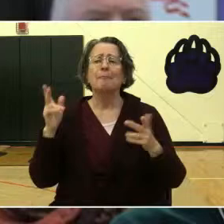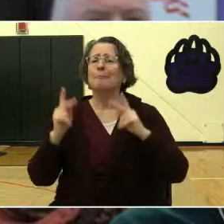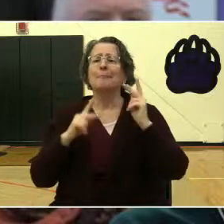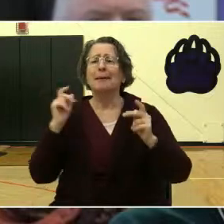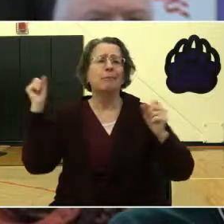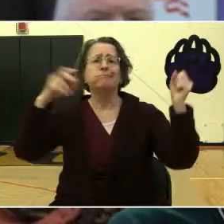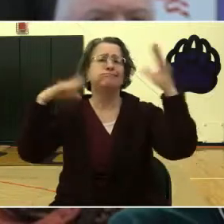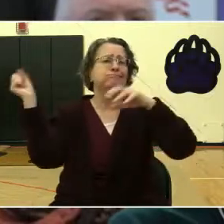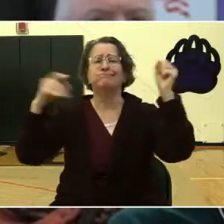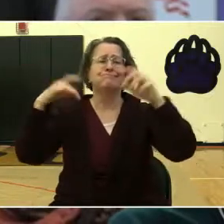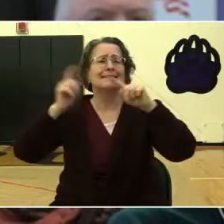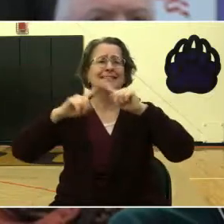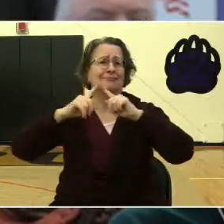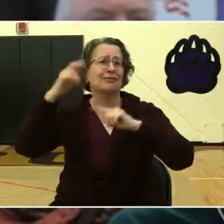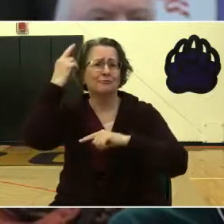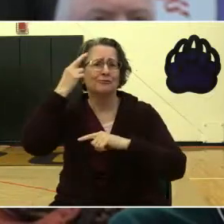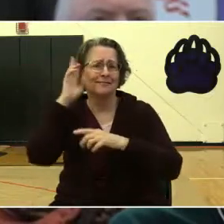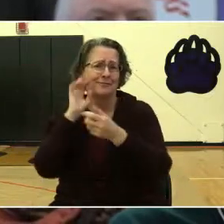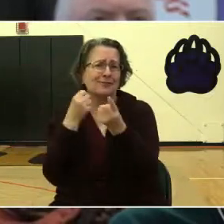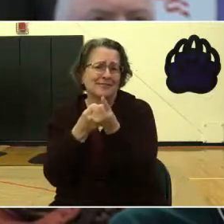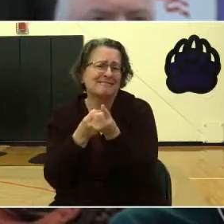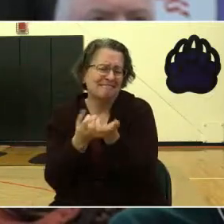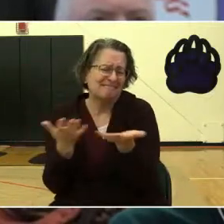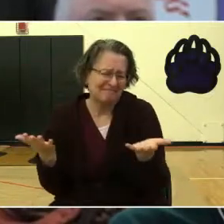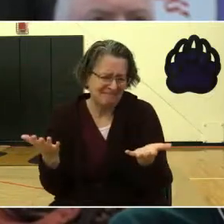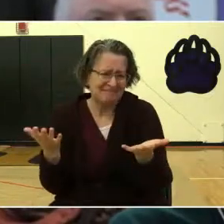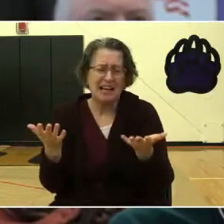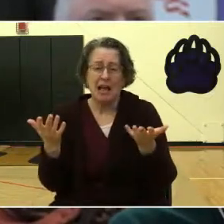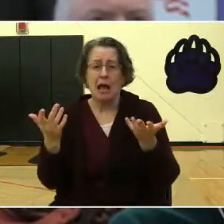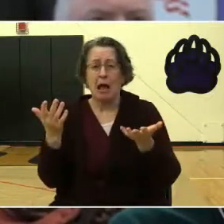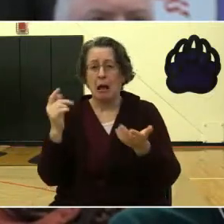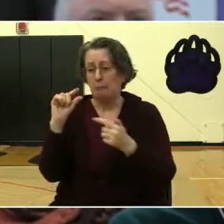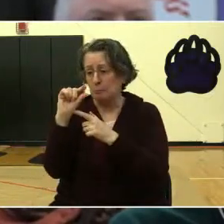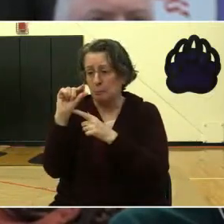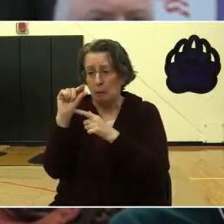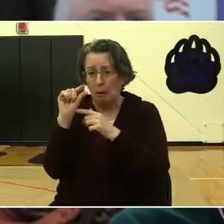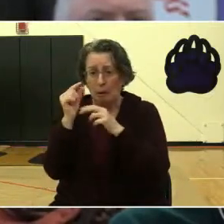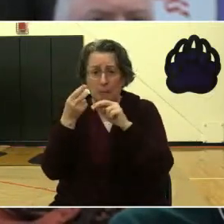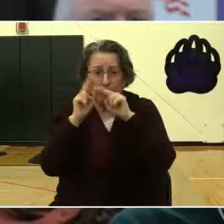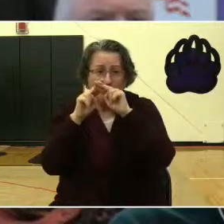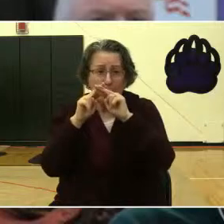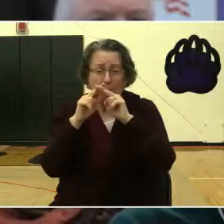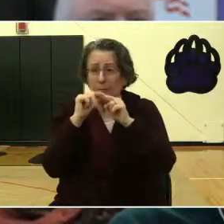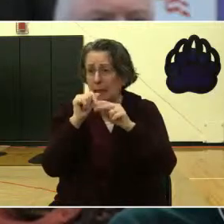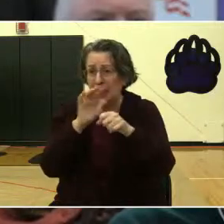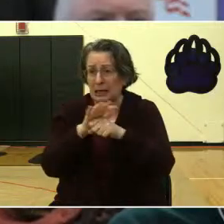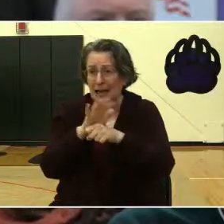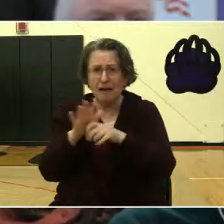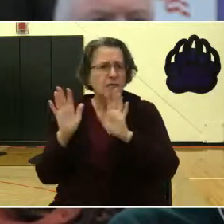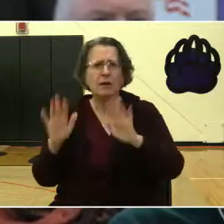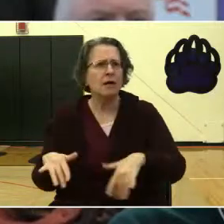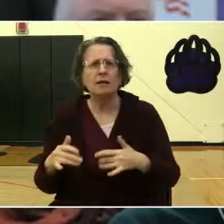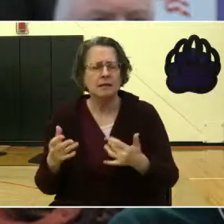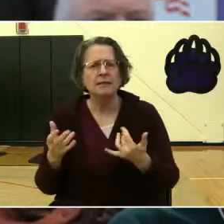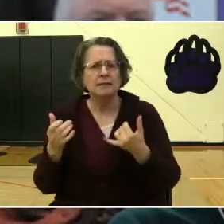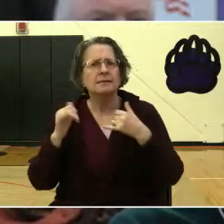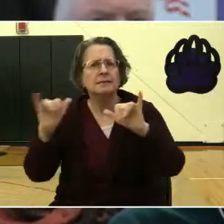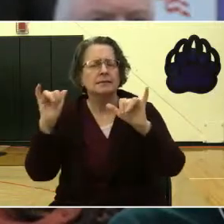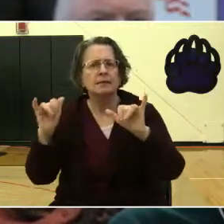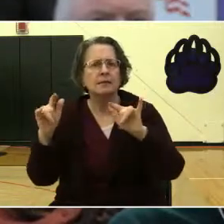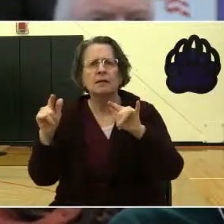here but the fact that it might be not it might not be enough does not mean that it's not symbolically